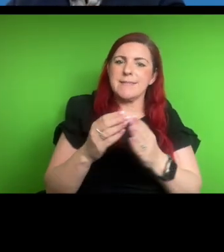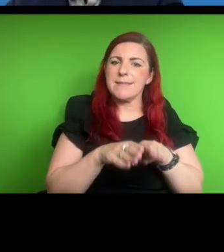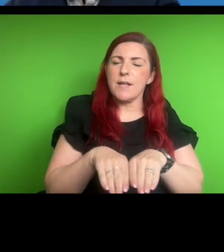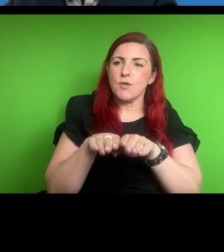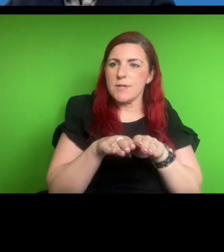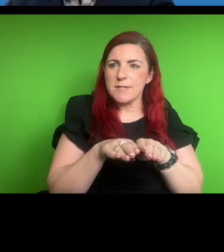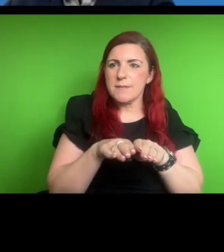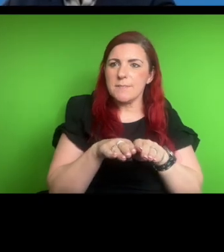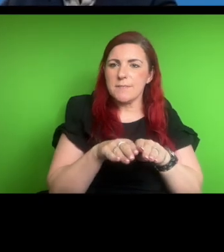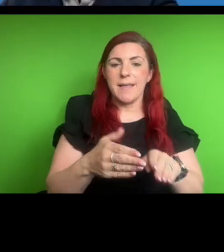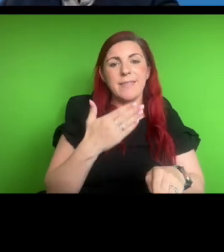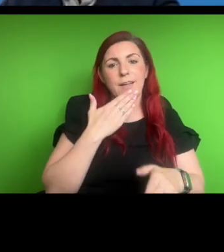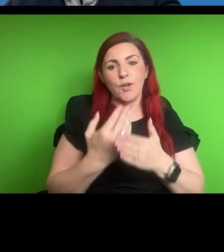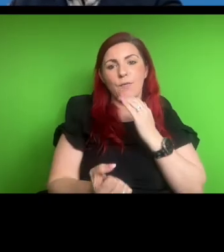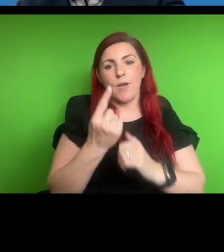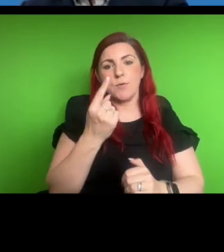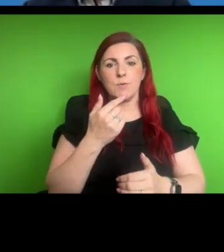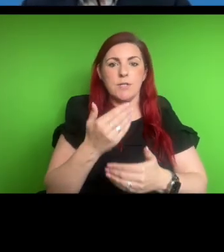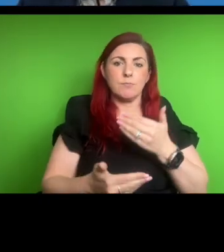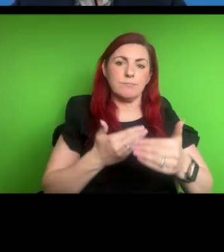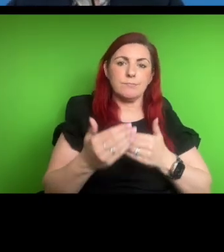to speak to you this morning.